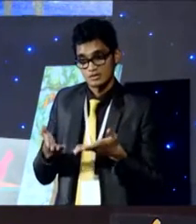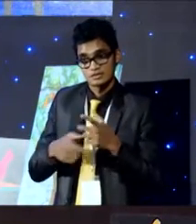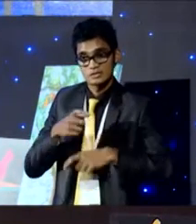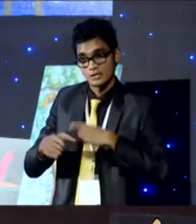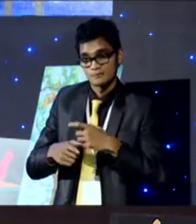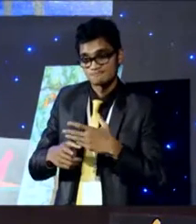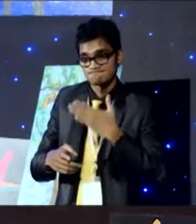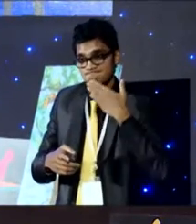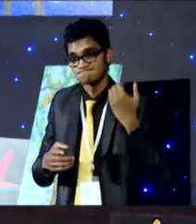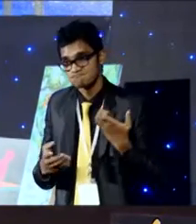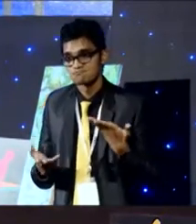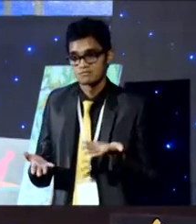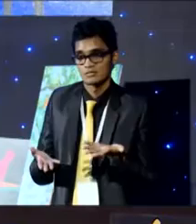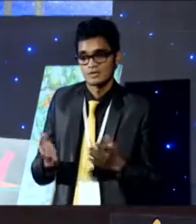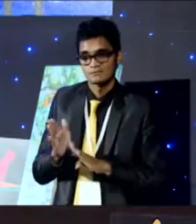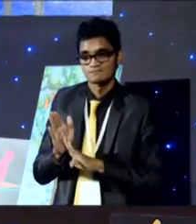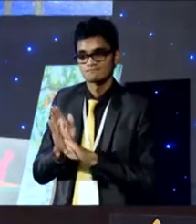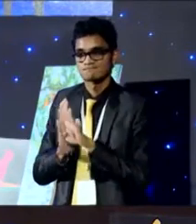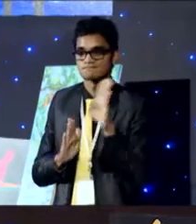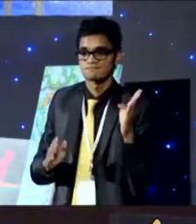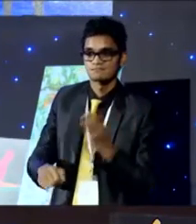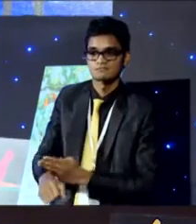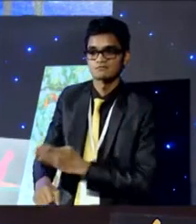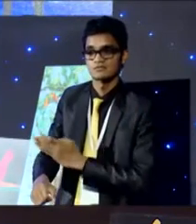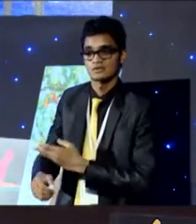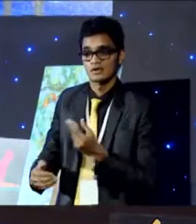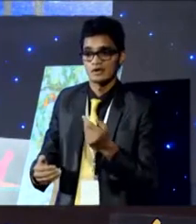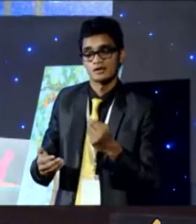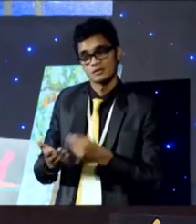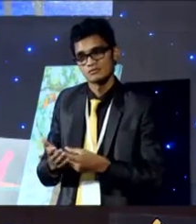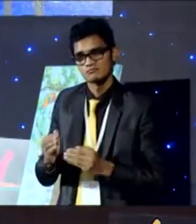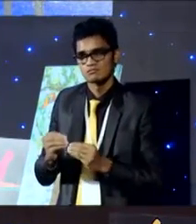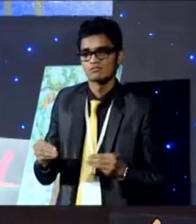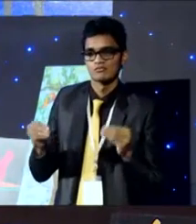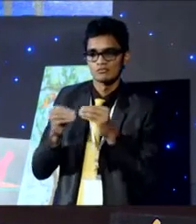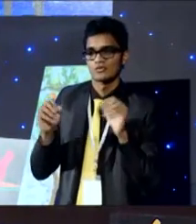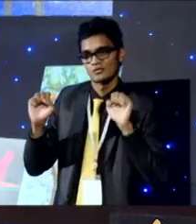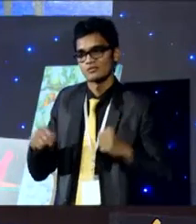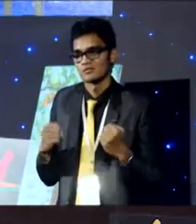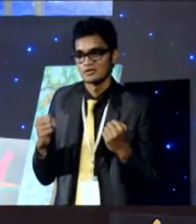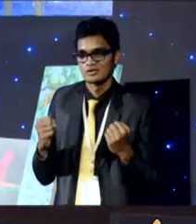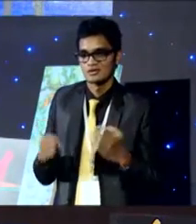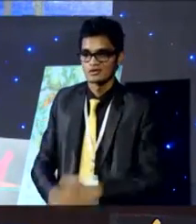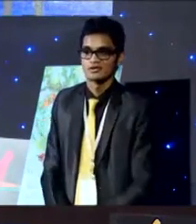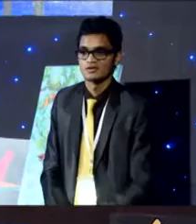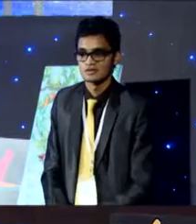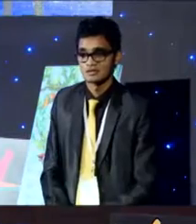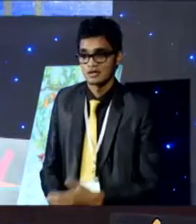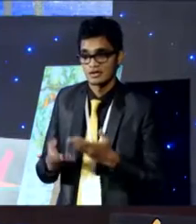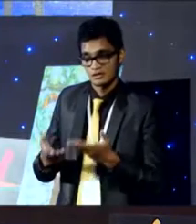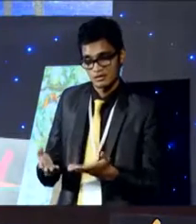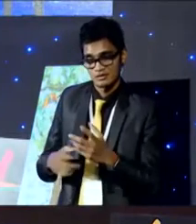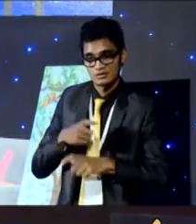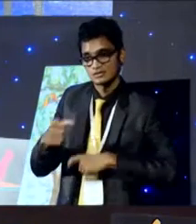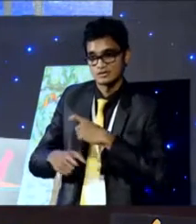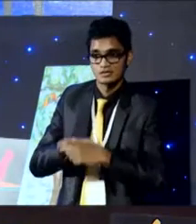The bigger ones had 2.5 times more better cash flow than the ones that didn't. And the smaller companies had even higher,